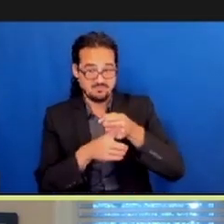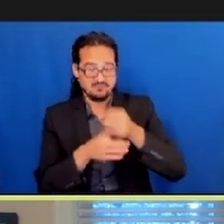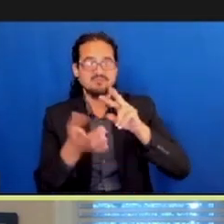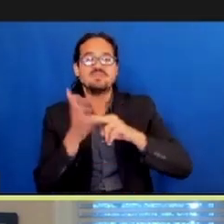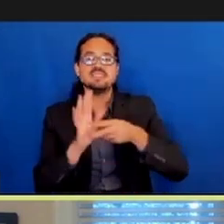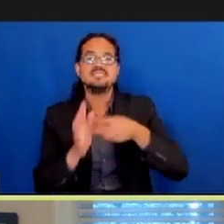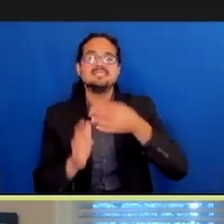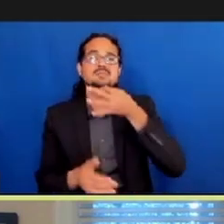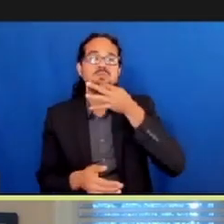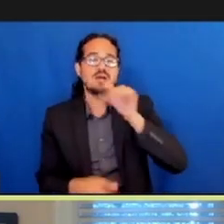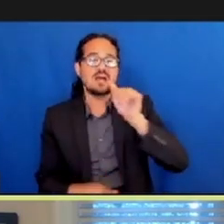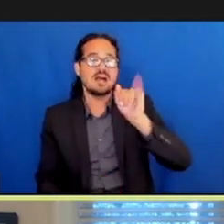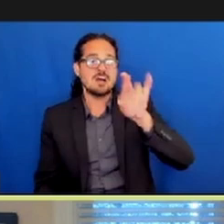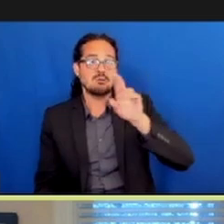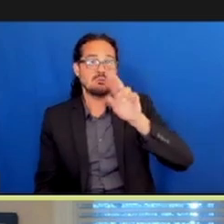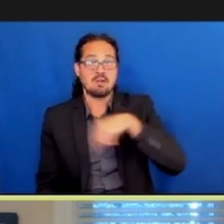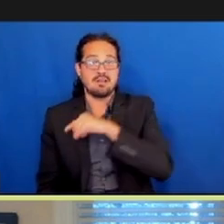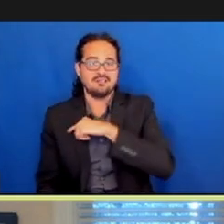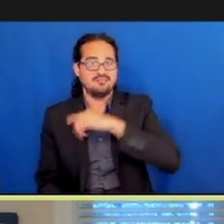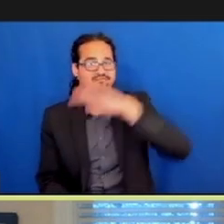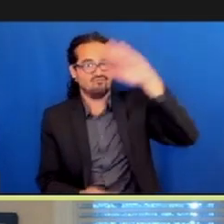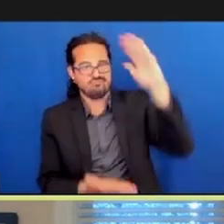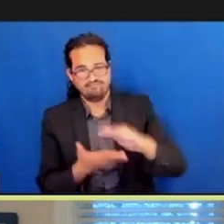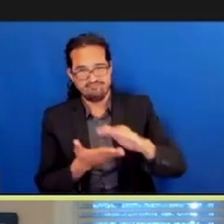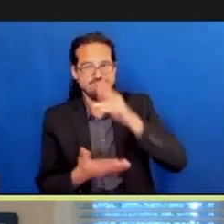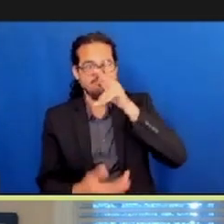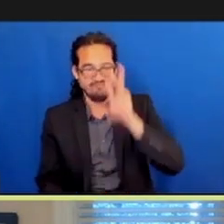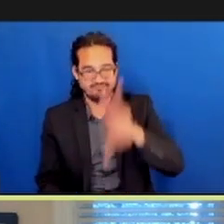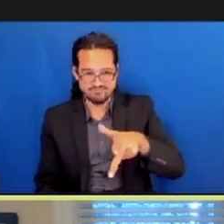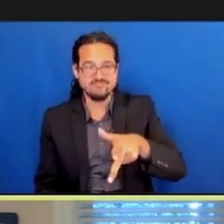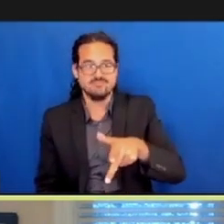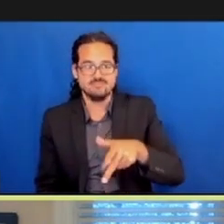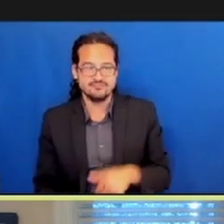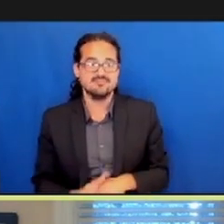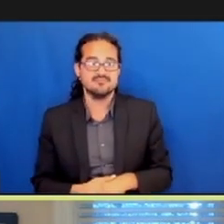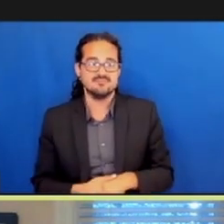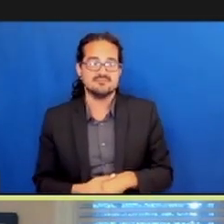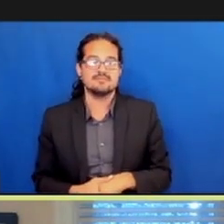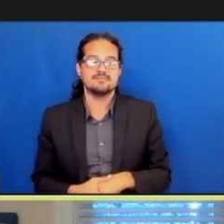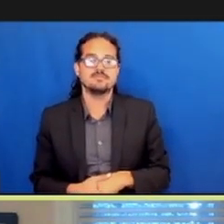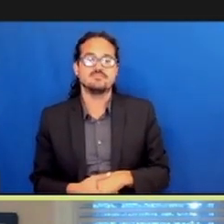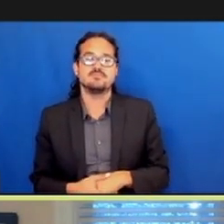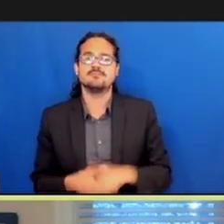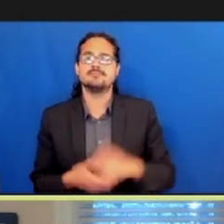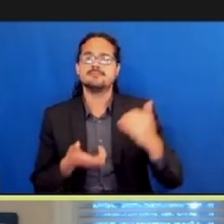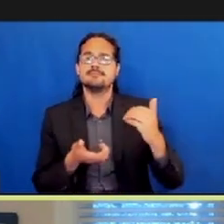health. We have an amazing team of nurses on our schools teams that have been working with childcare in schools